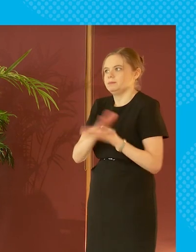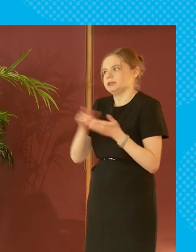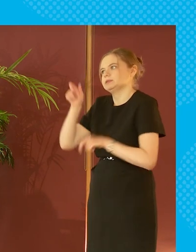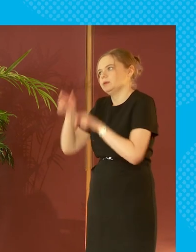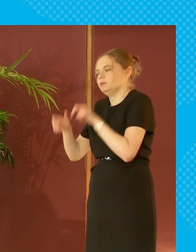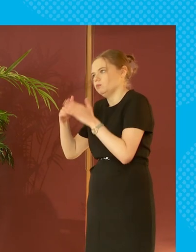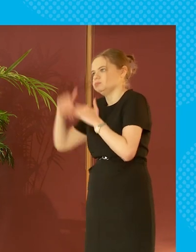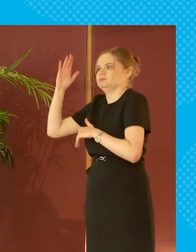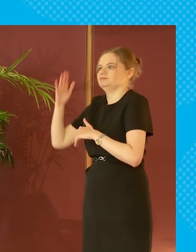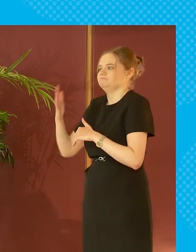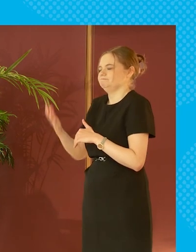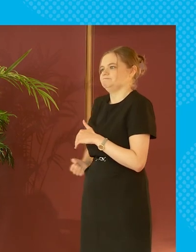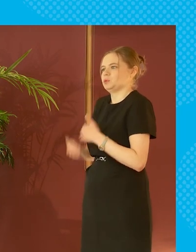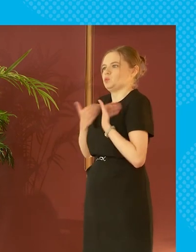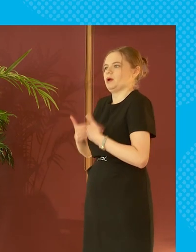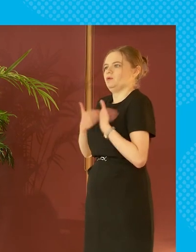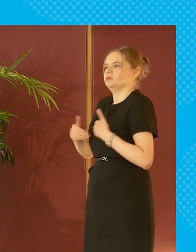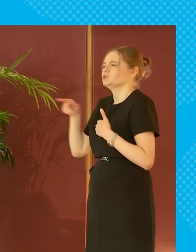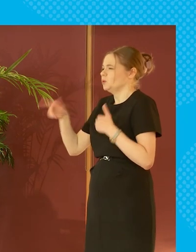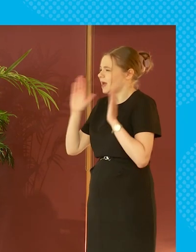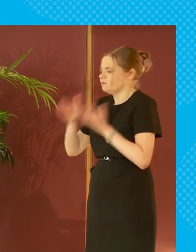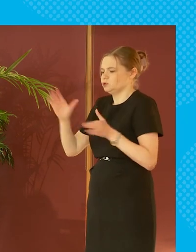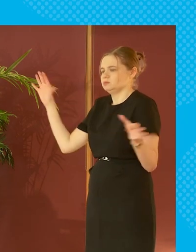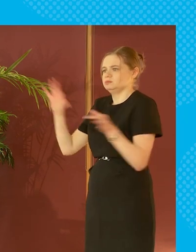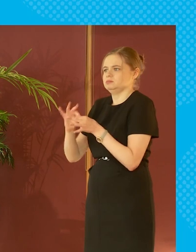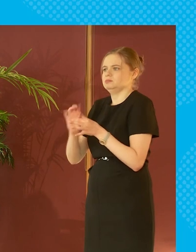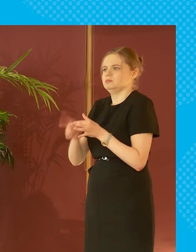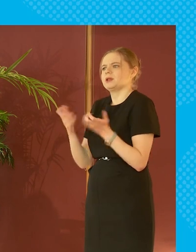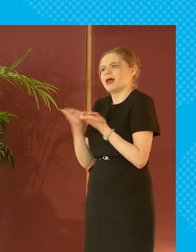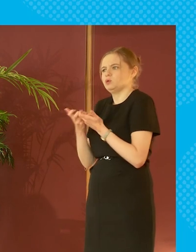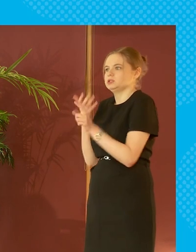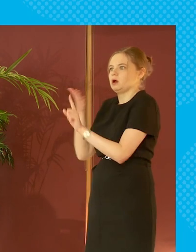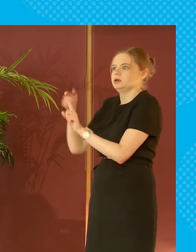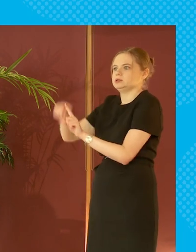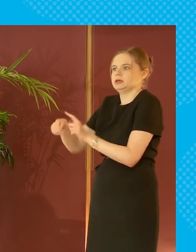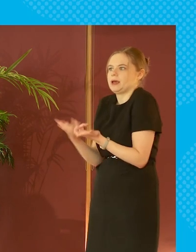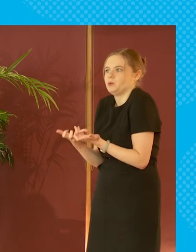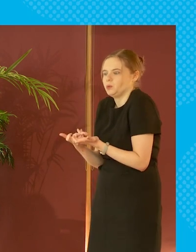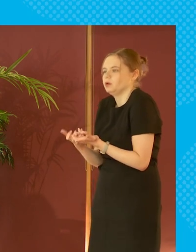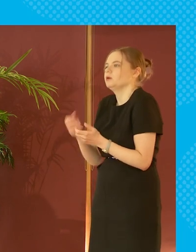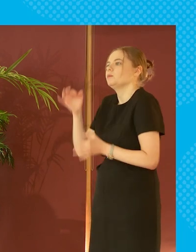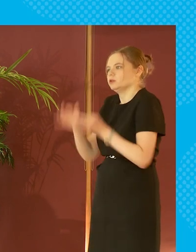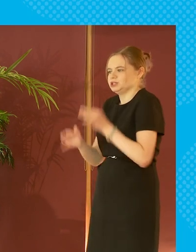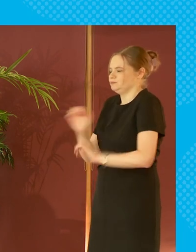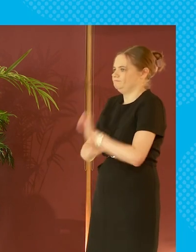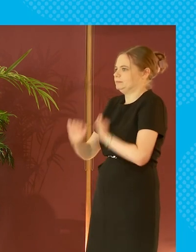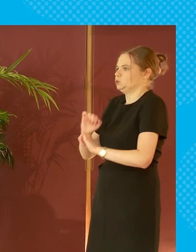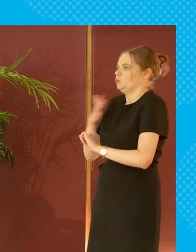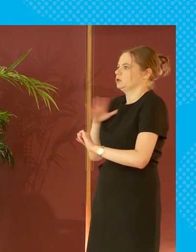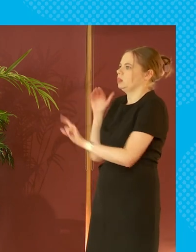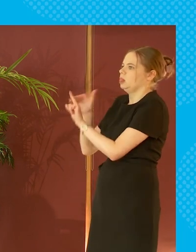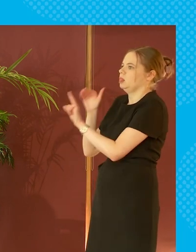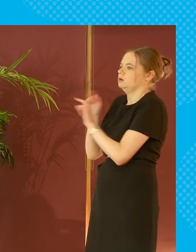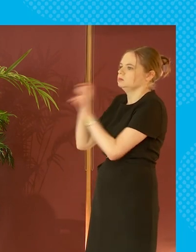disconnect them politically we can't disconnect them but it's how do you target that because even politicians don't want to go after the